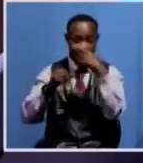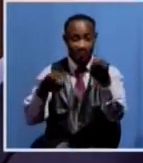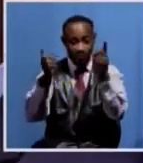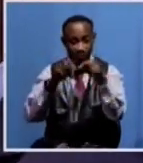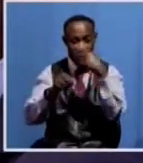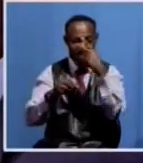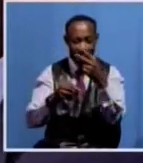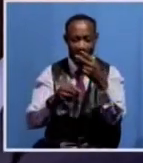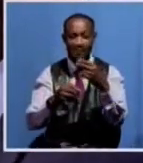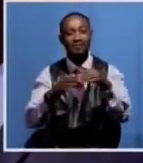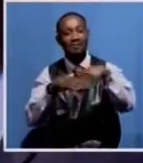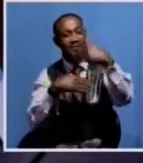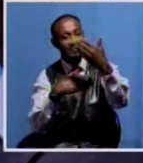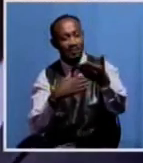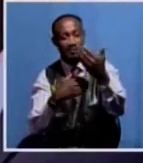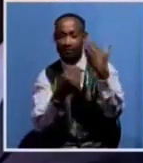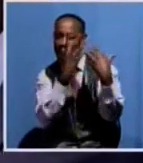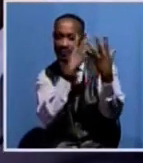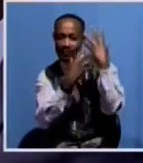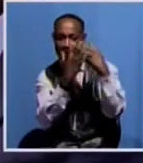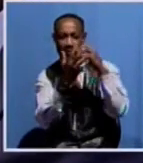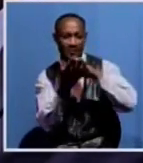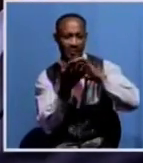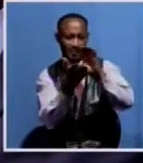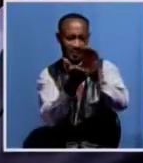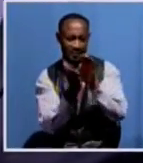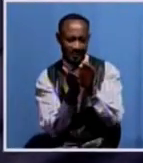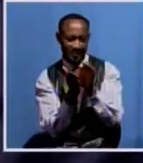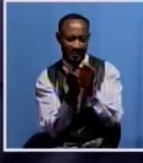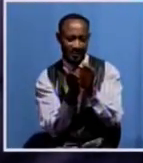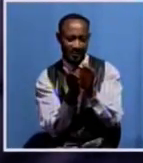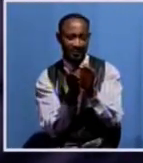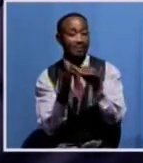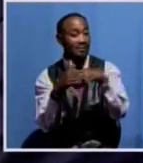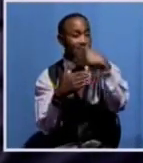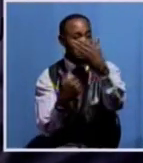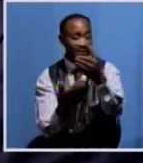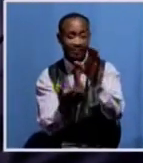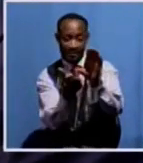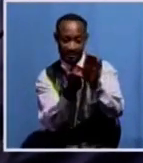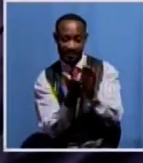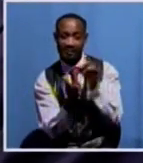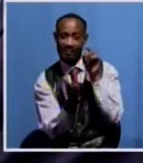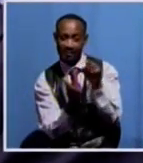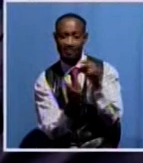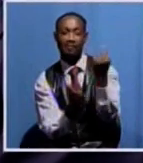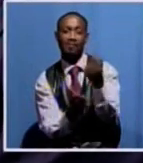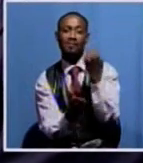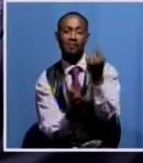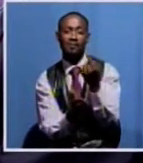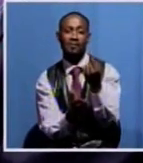servicing, the external debt servicing here, and I'm not referring to domestic debt, but just external debt servicing obligations alone,